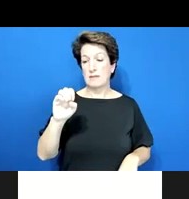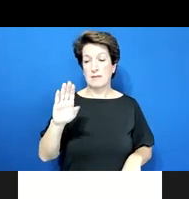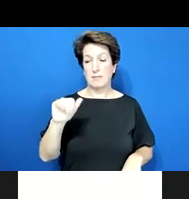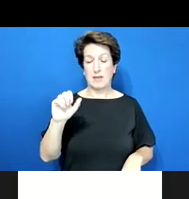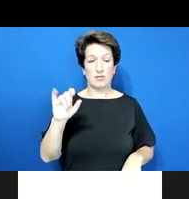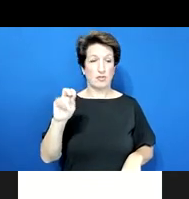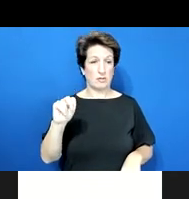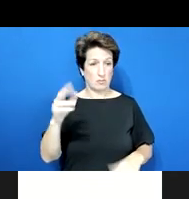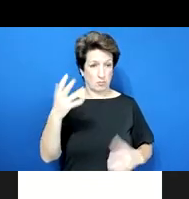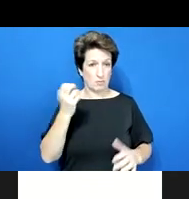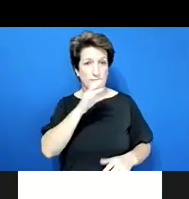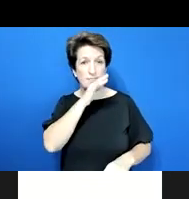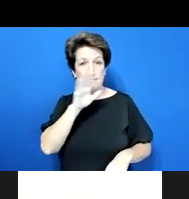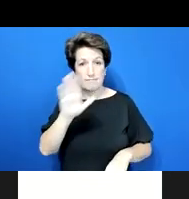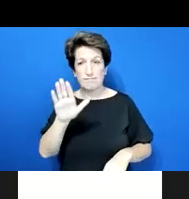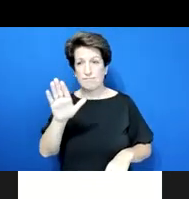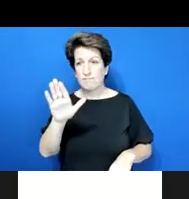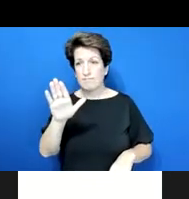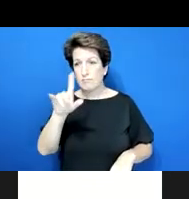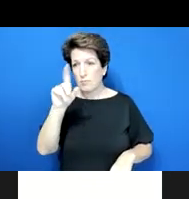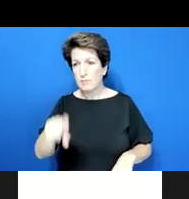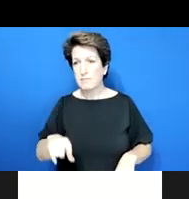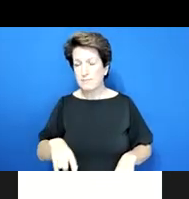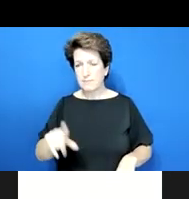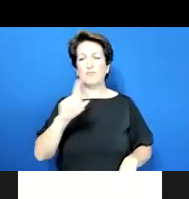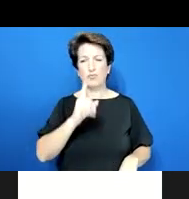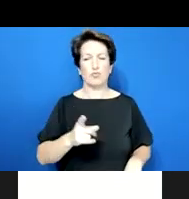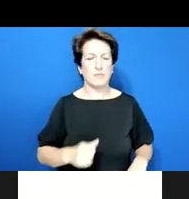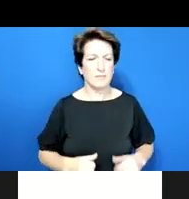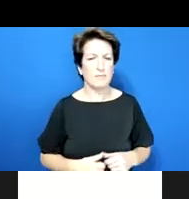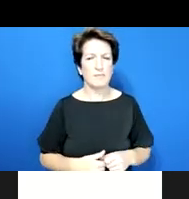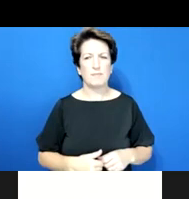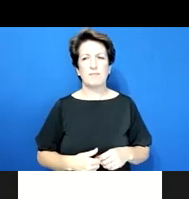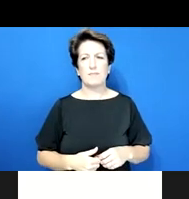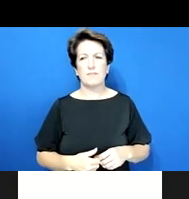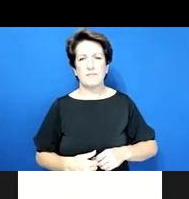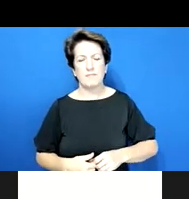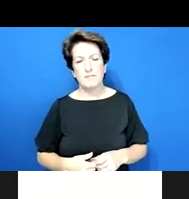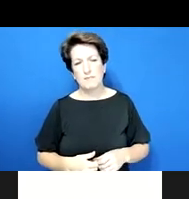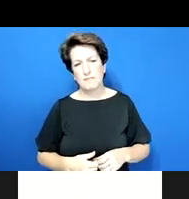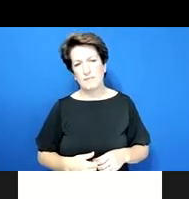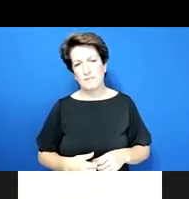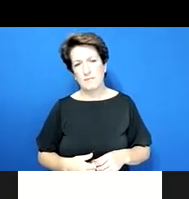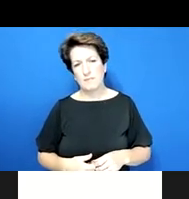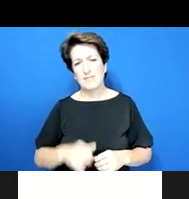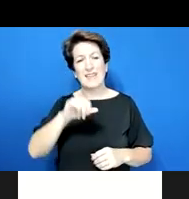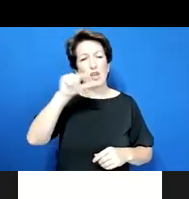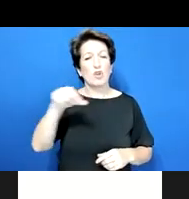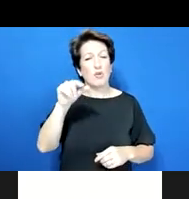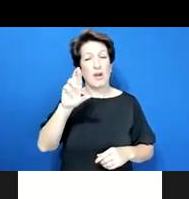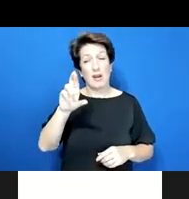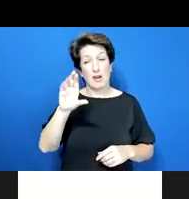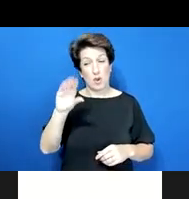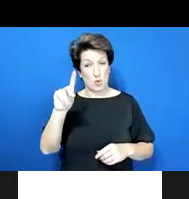question? Yeah, absolutely. So I have a question about the kind of distribution of the QR code.